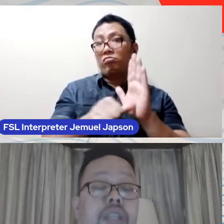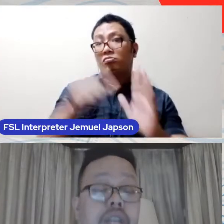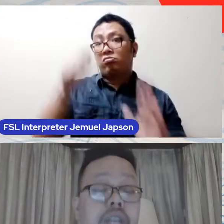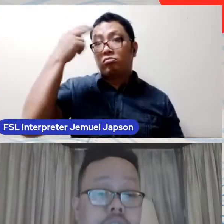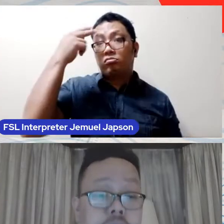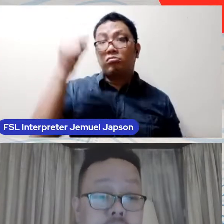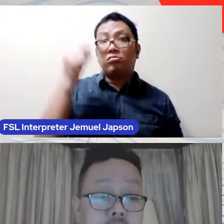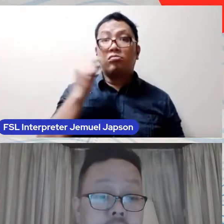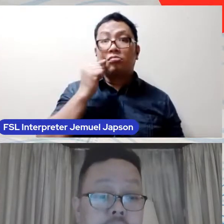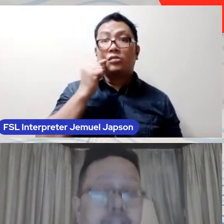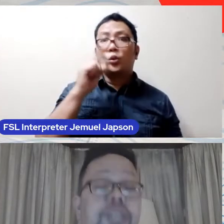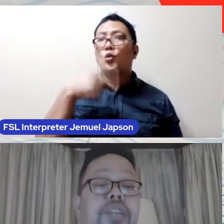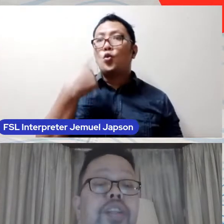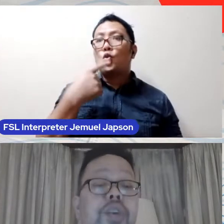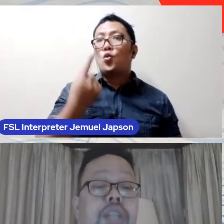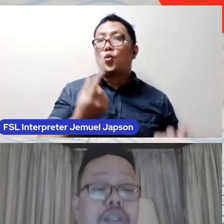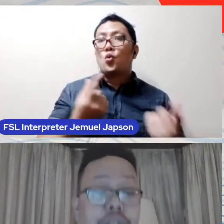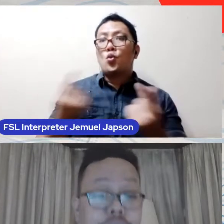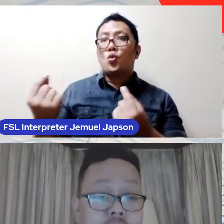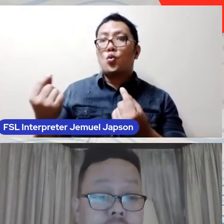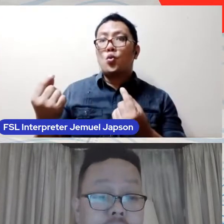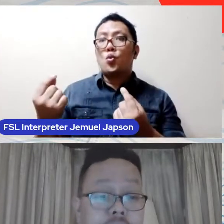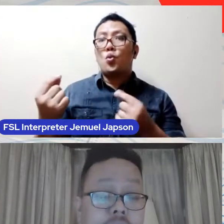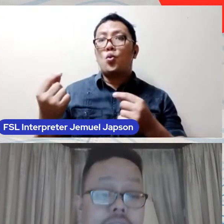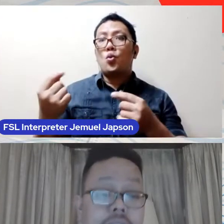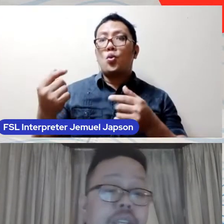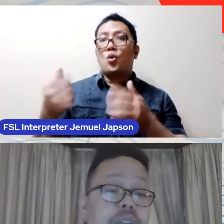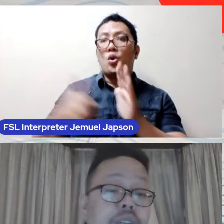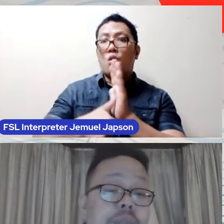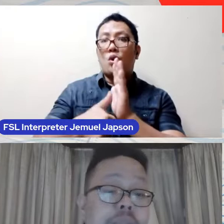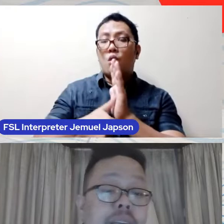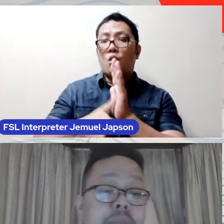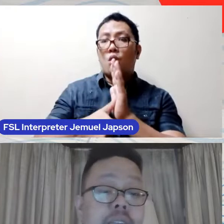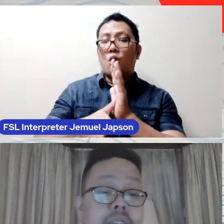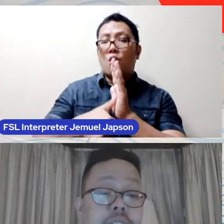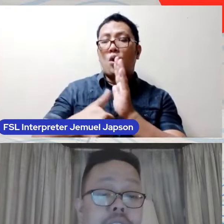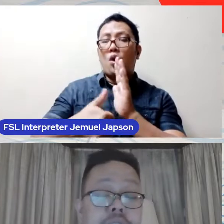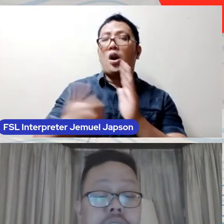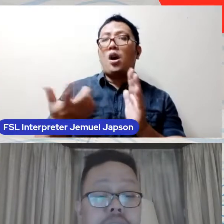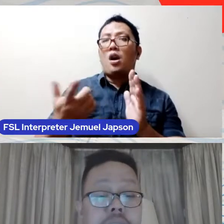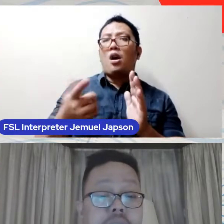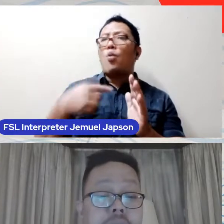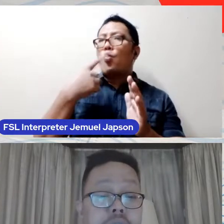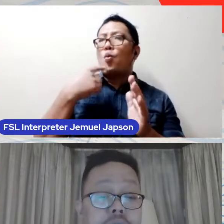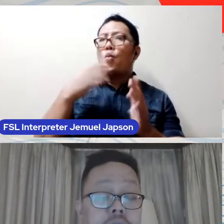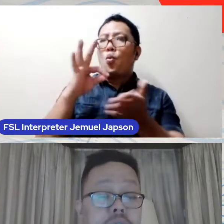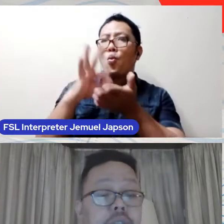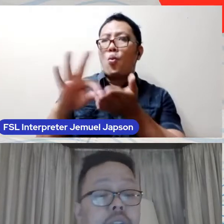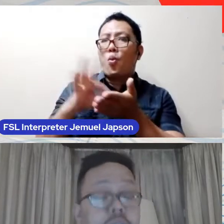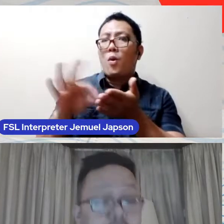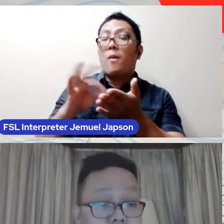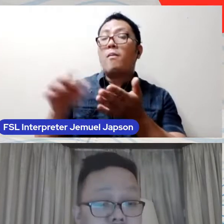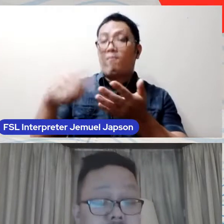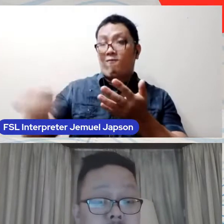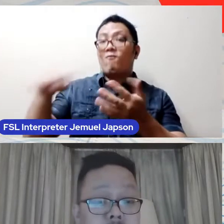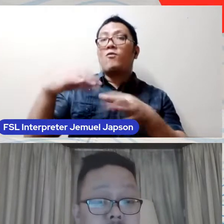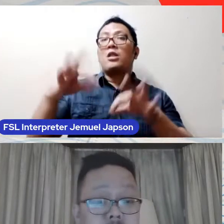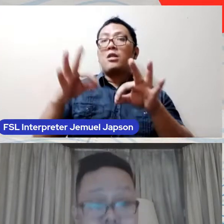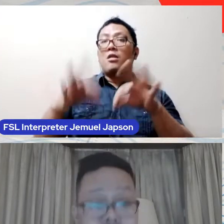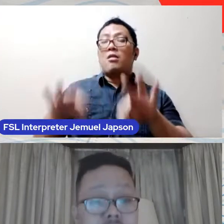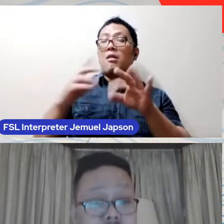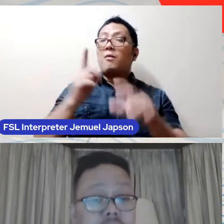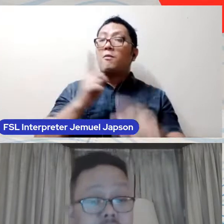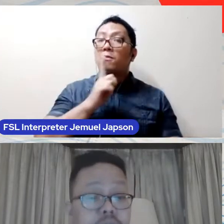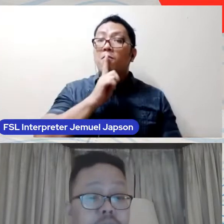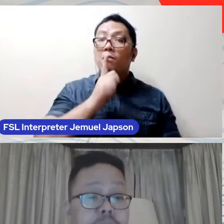yung nagsagawa ng eleksyon? At sino ang nag-audit? I think yun ang pinakamalaking confidence building measure dito. The fact